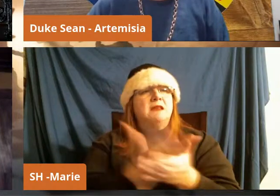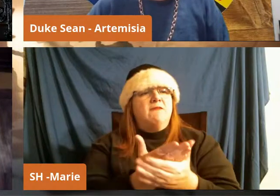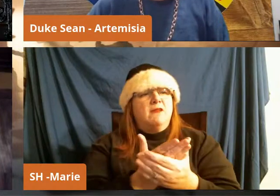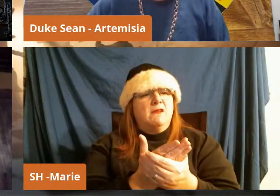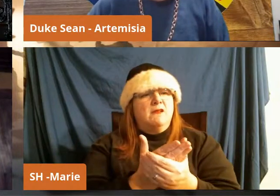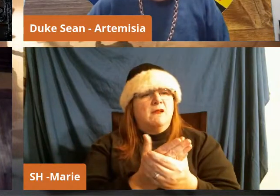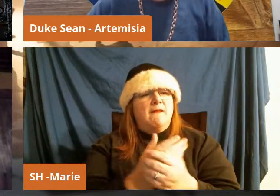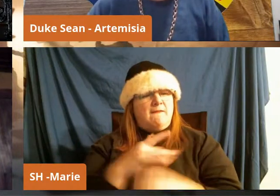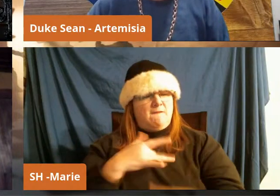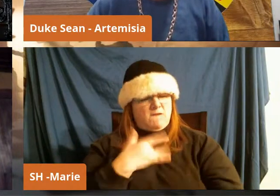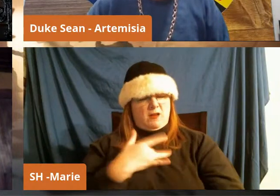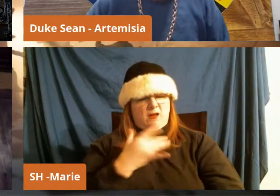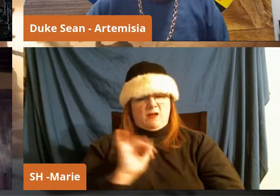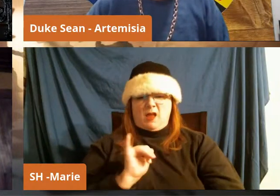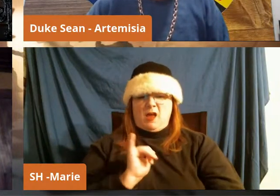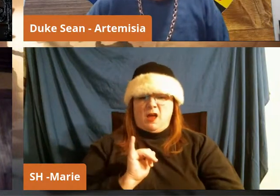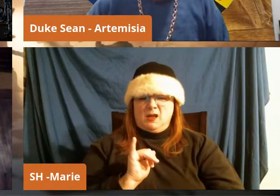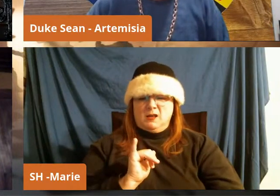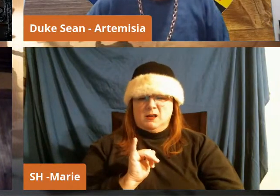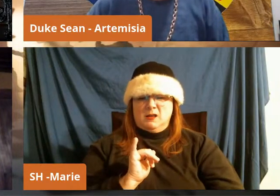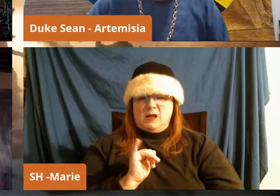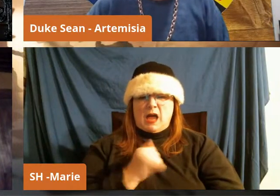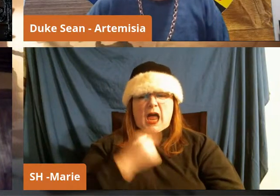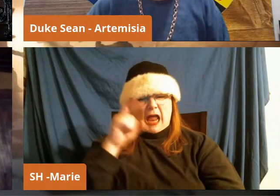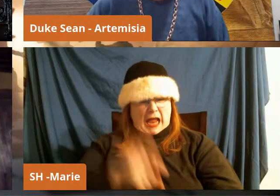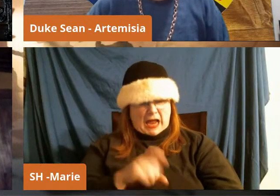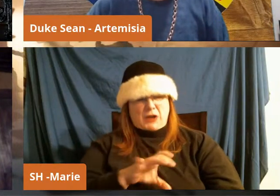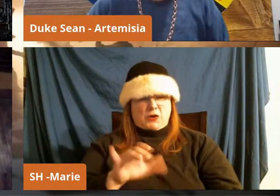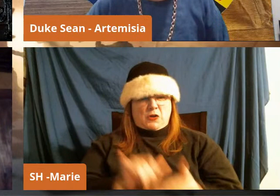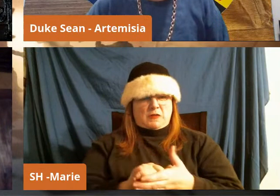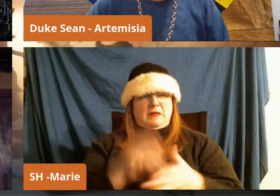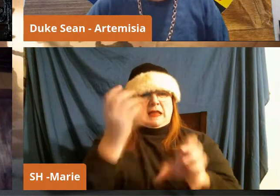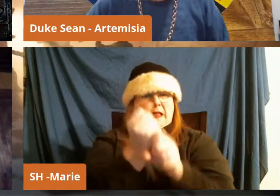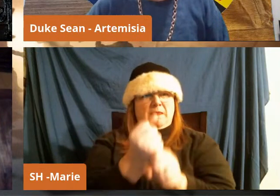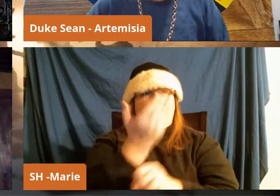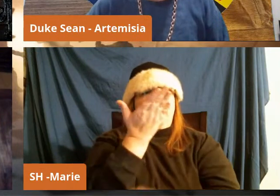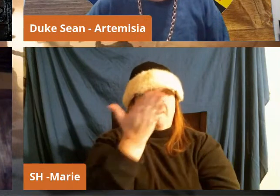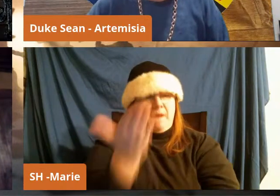I'd never felt like I had to do this to get the thing.